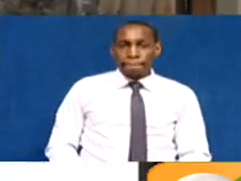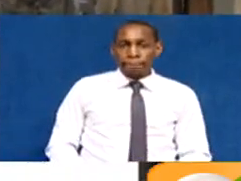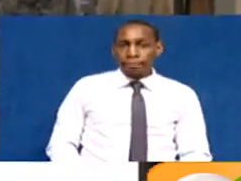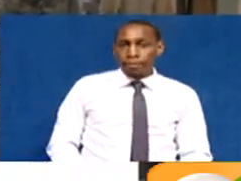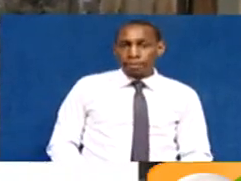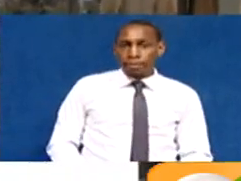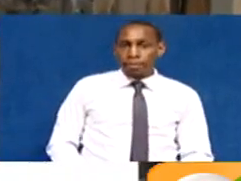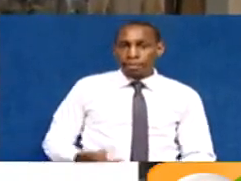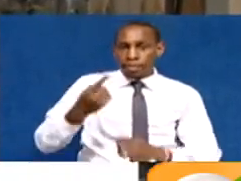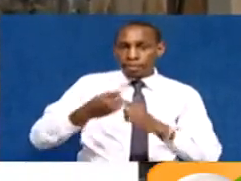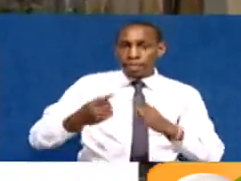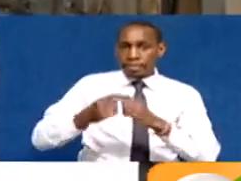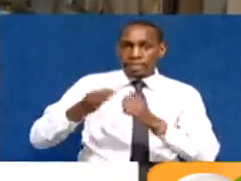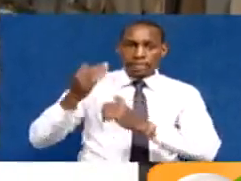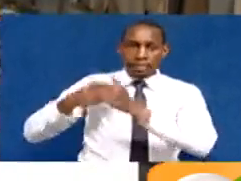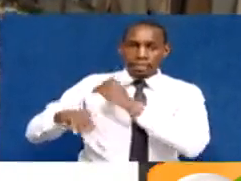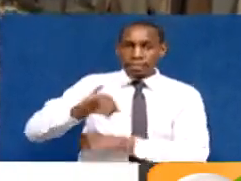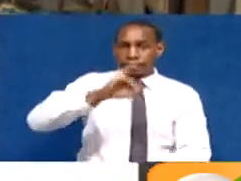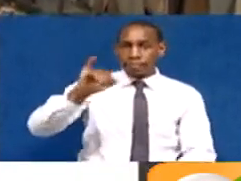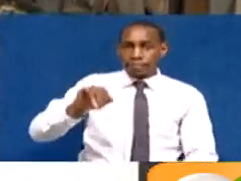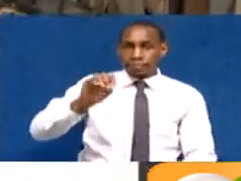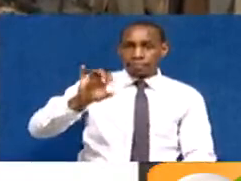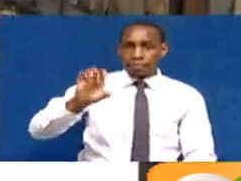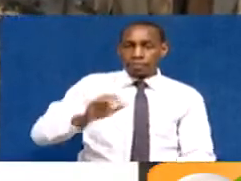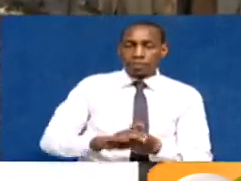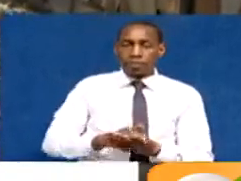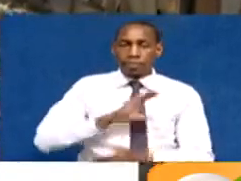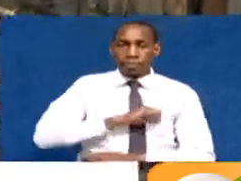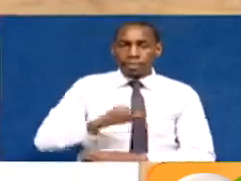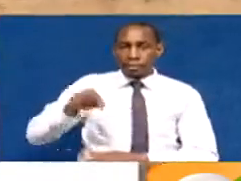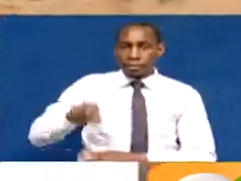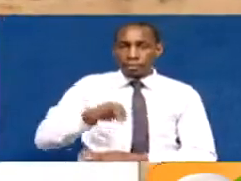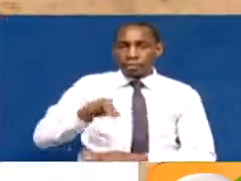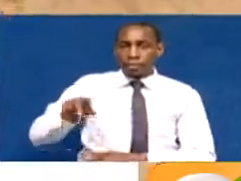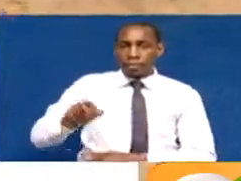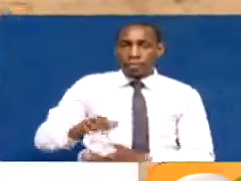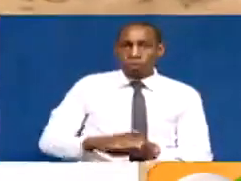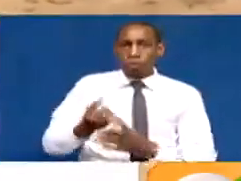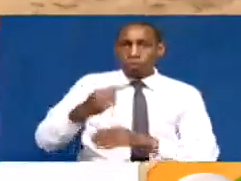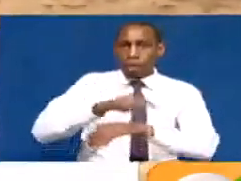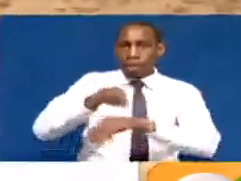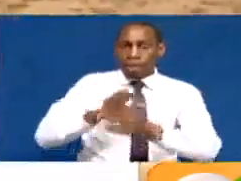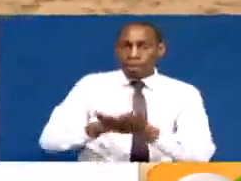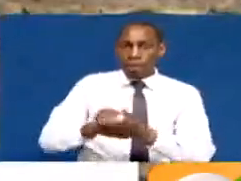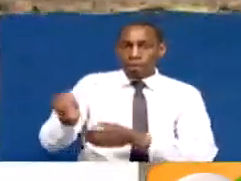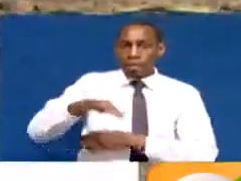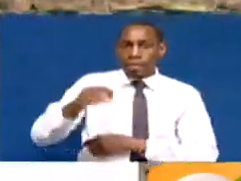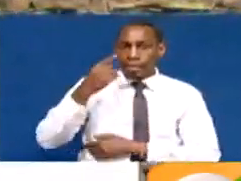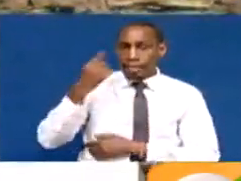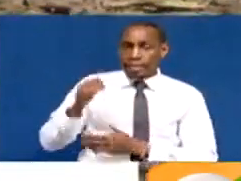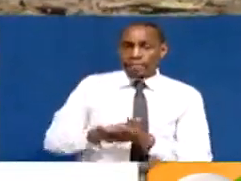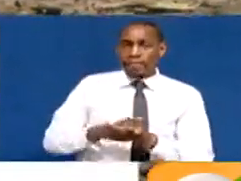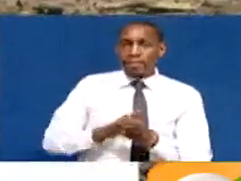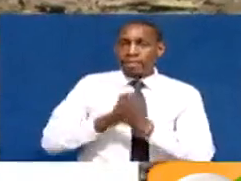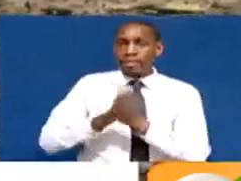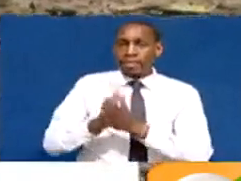For the last 8 years, Joyce Kemunto braved a 1 hour walk 5 days a week in this slum environment just to quench